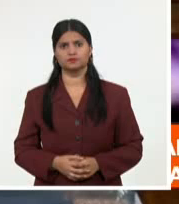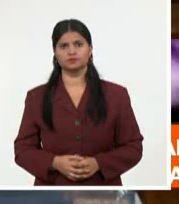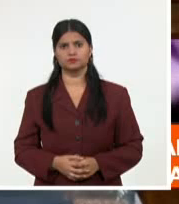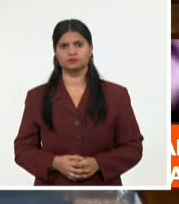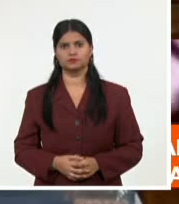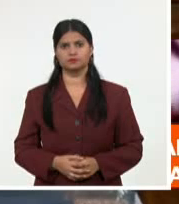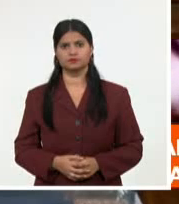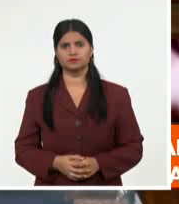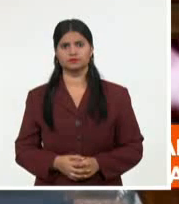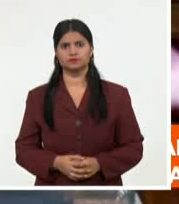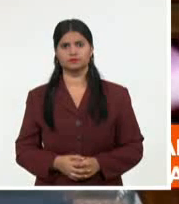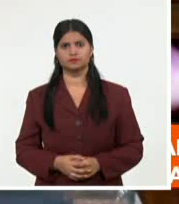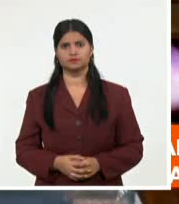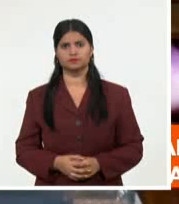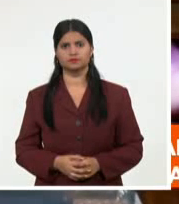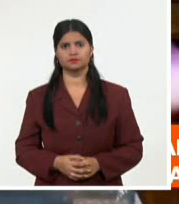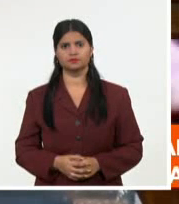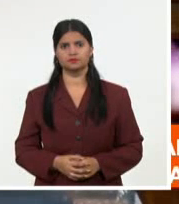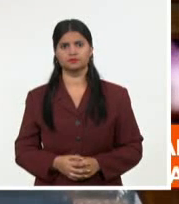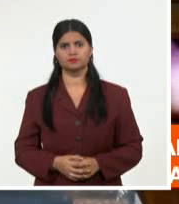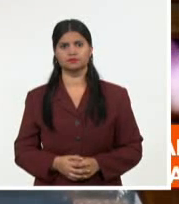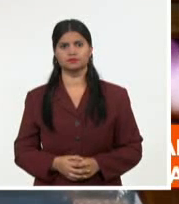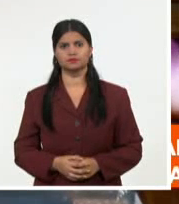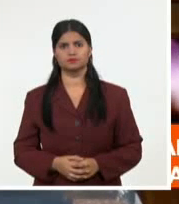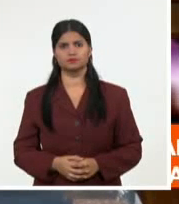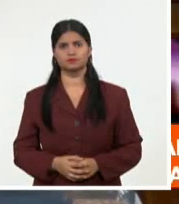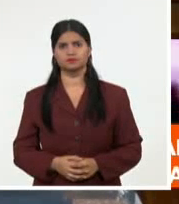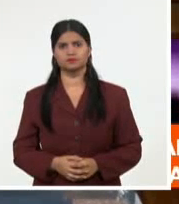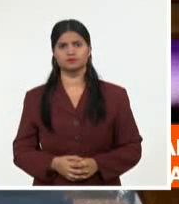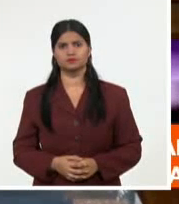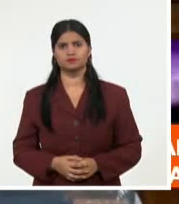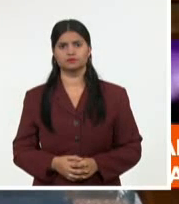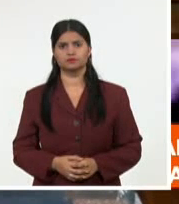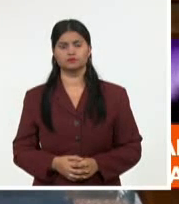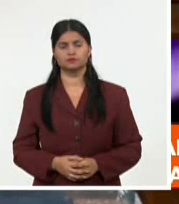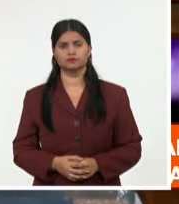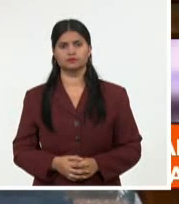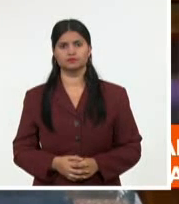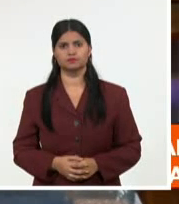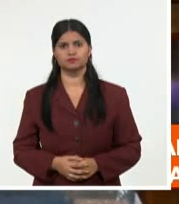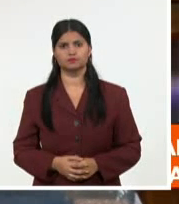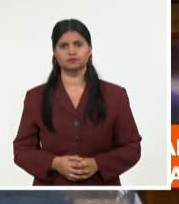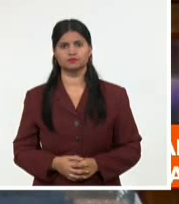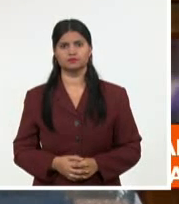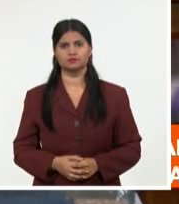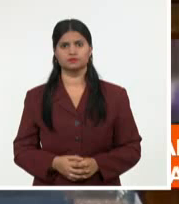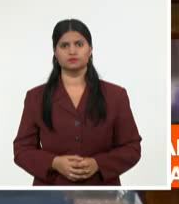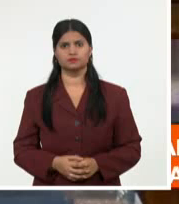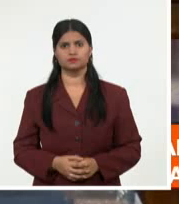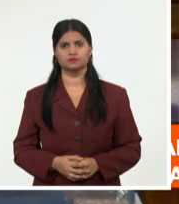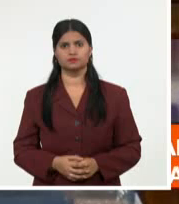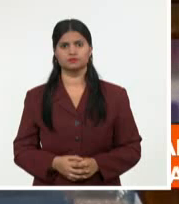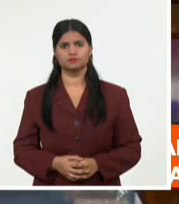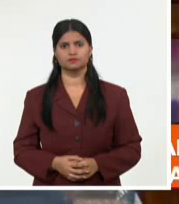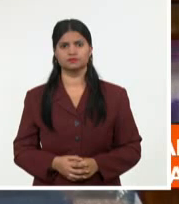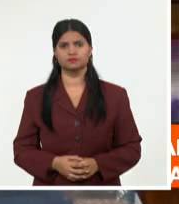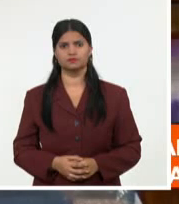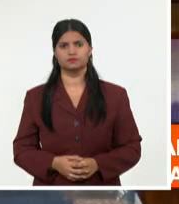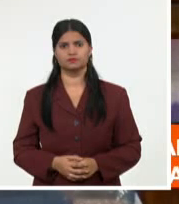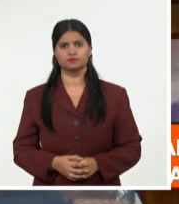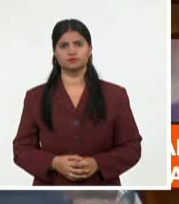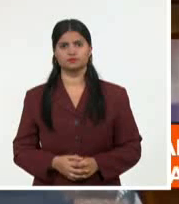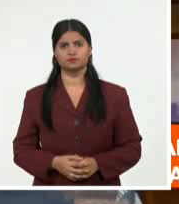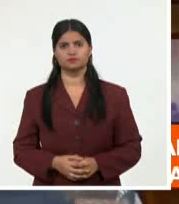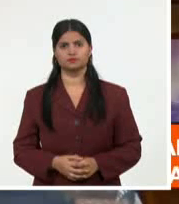to collapse and cause a social upheaval of such a nature that will lead to the overthrow of the